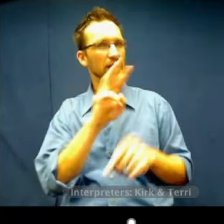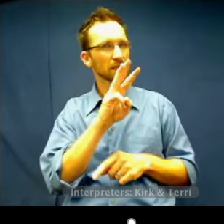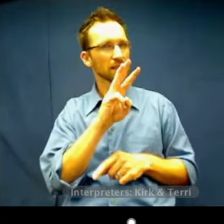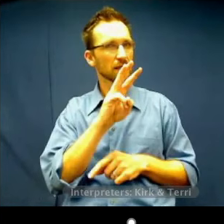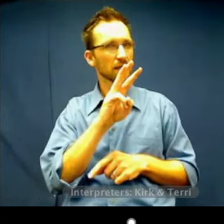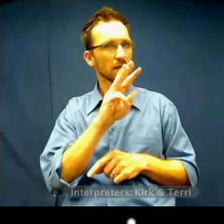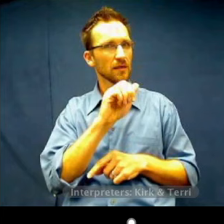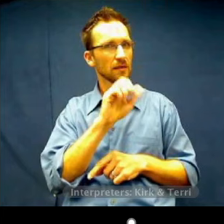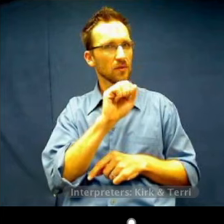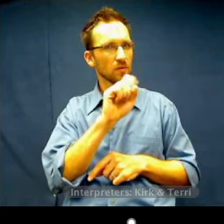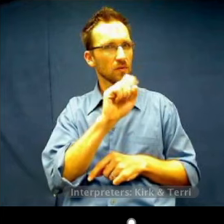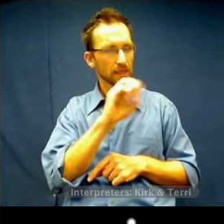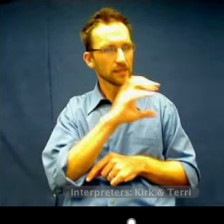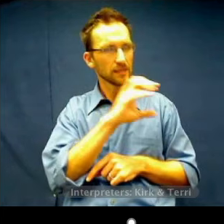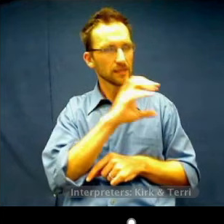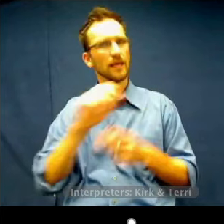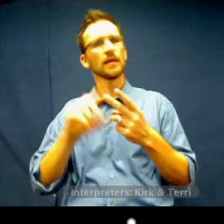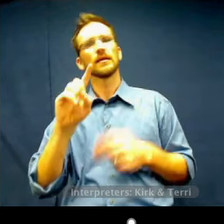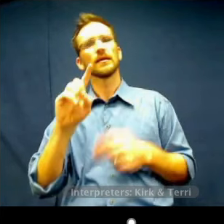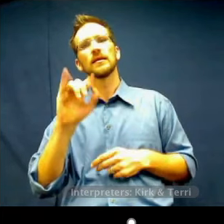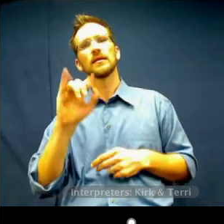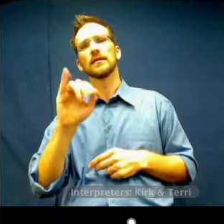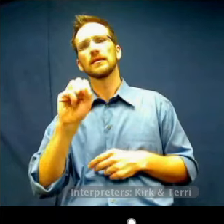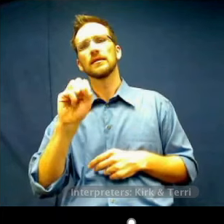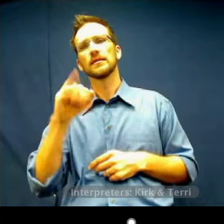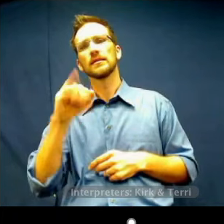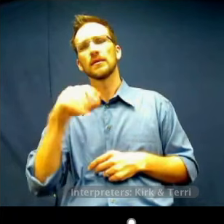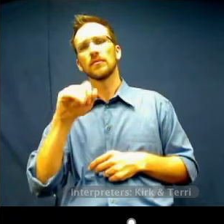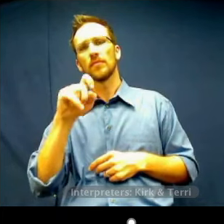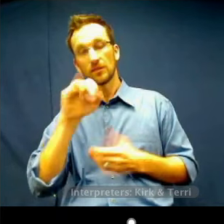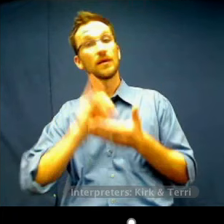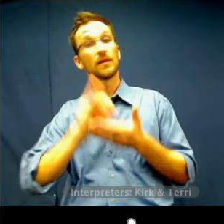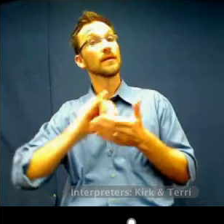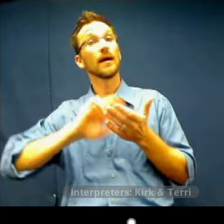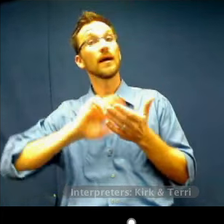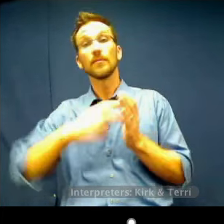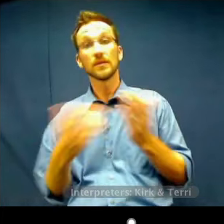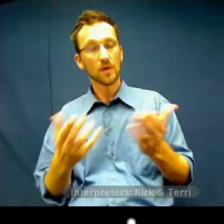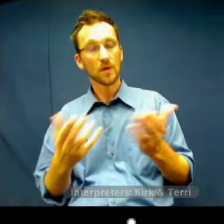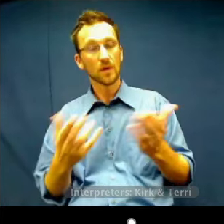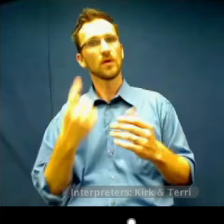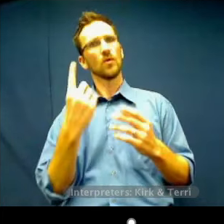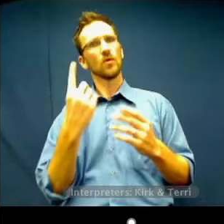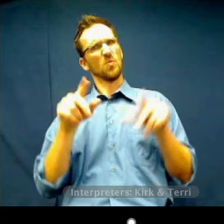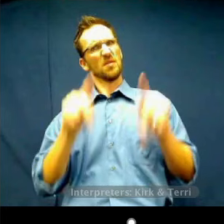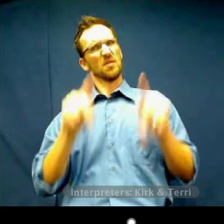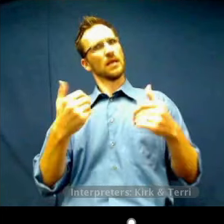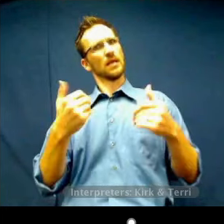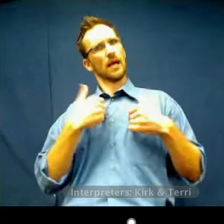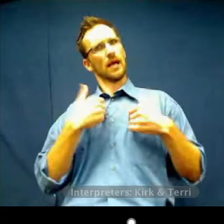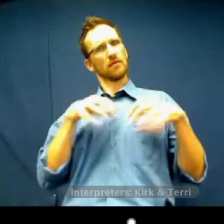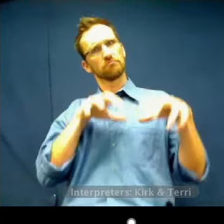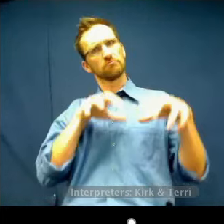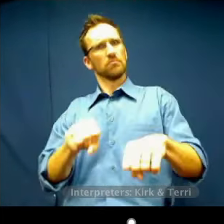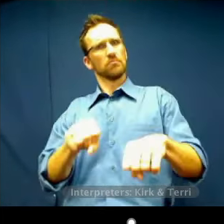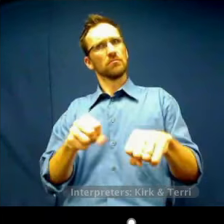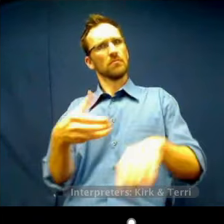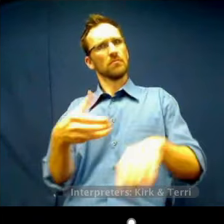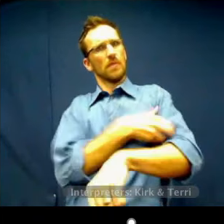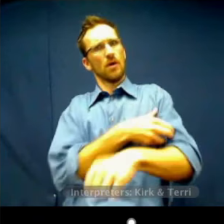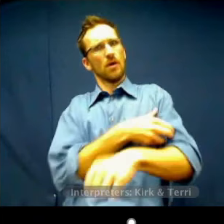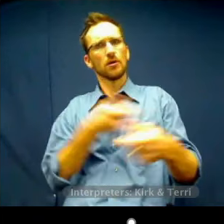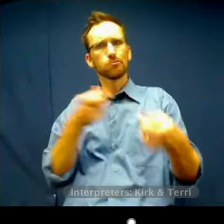And those typically mean that one person in the marriage had power over the property and they wasted it. And the